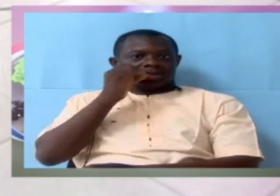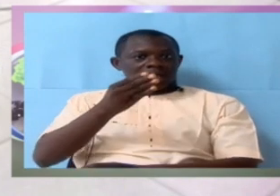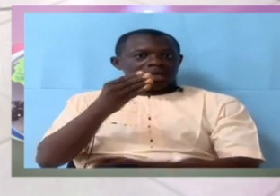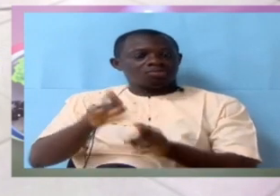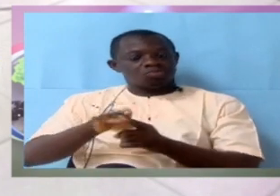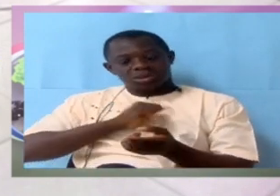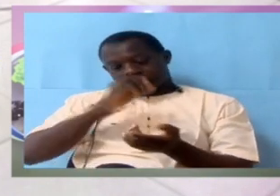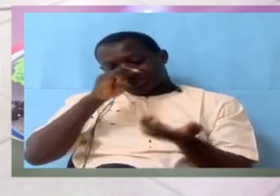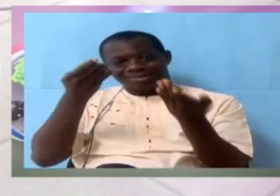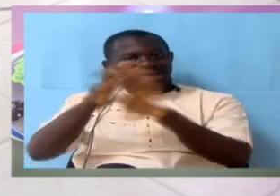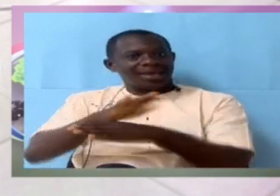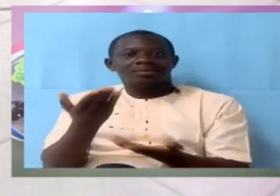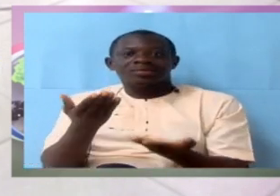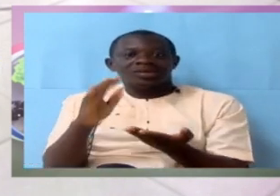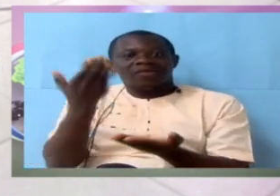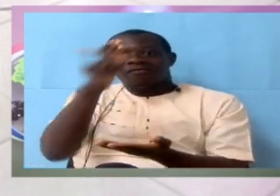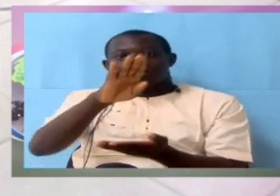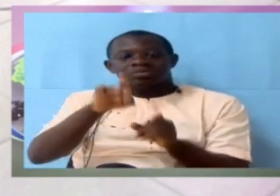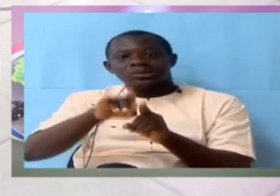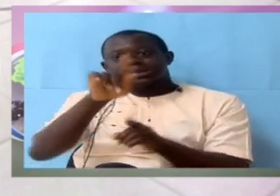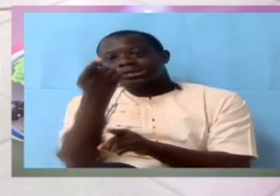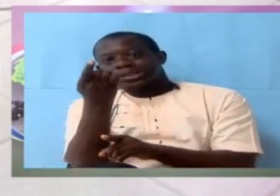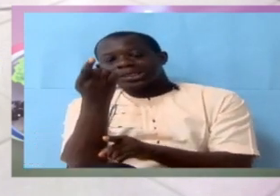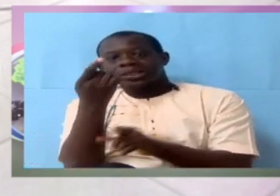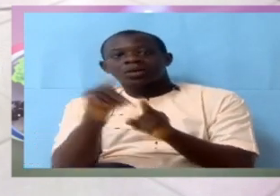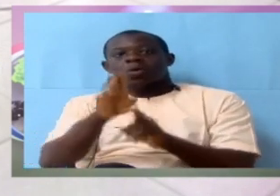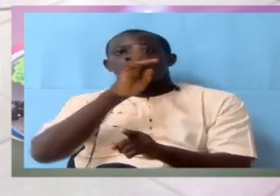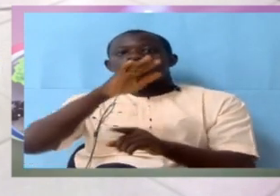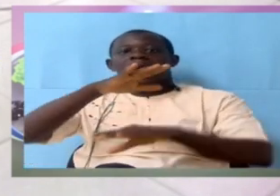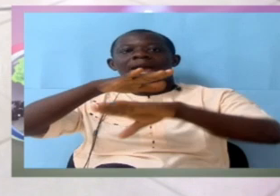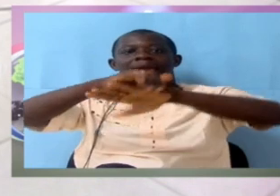he died there, a Guinean who came from England.